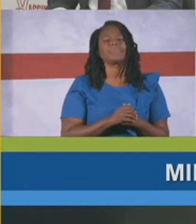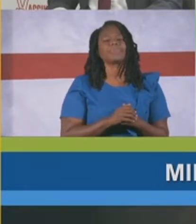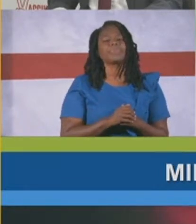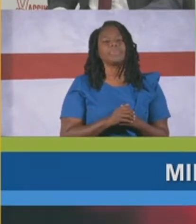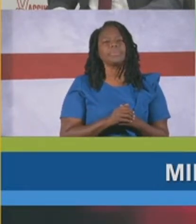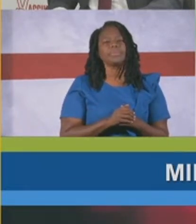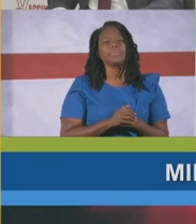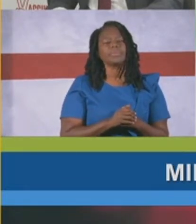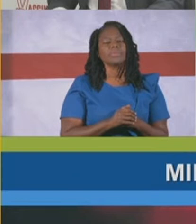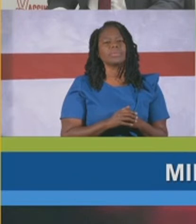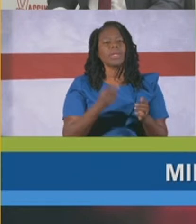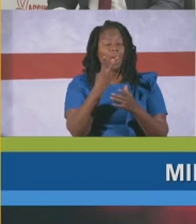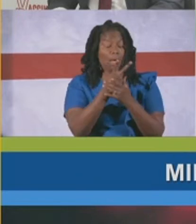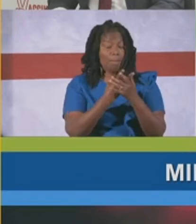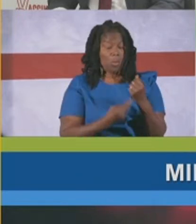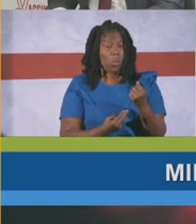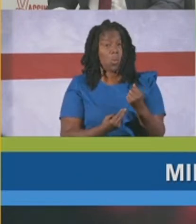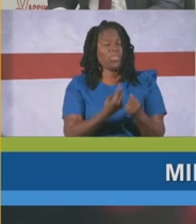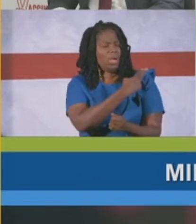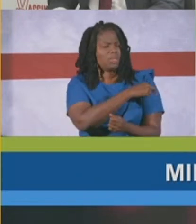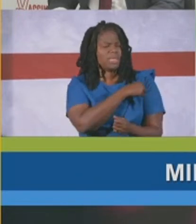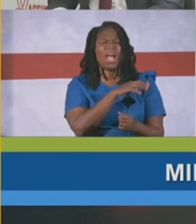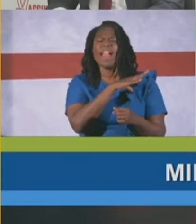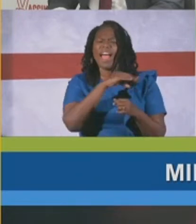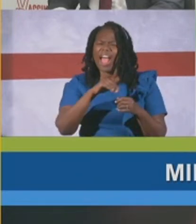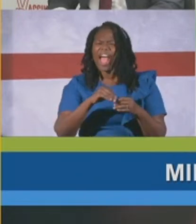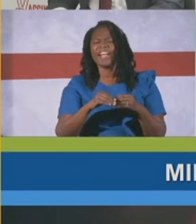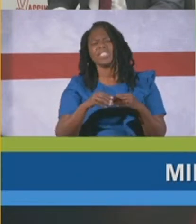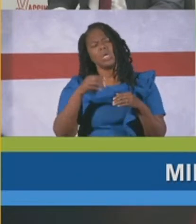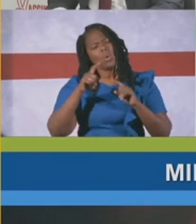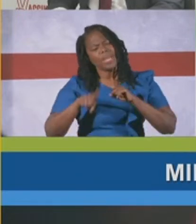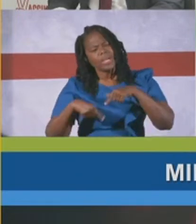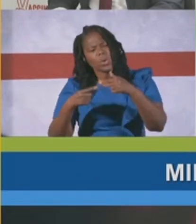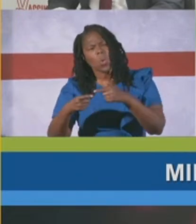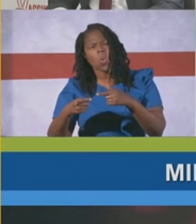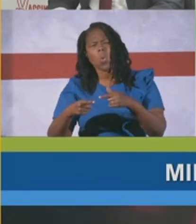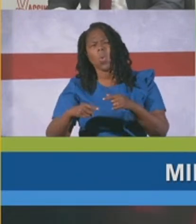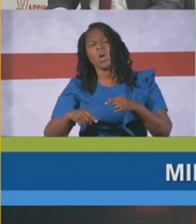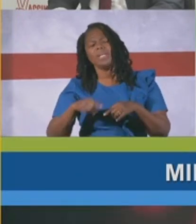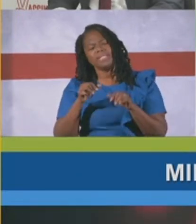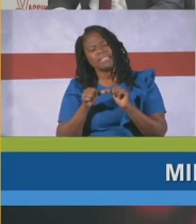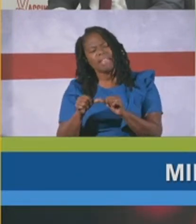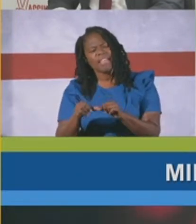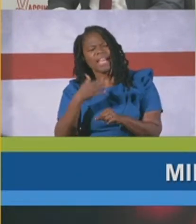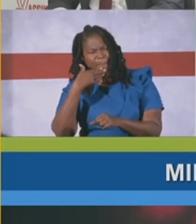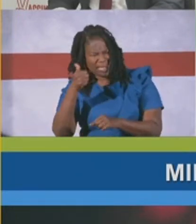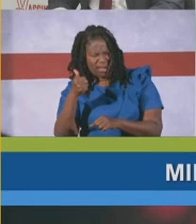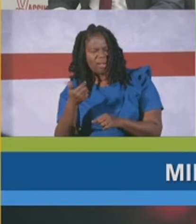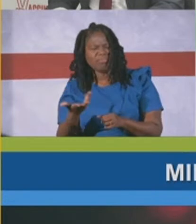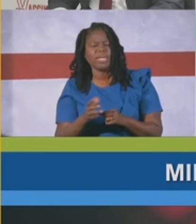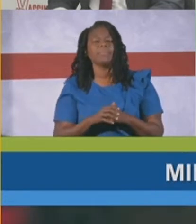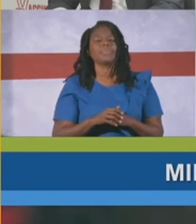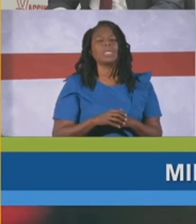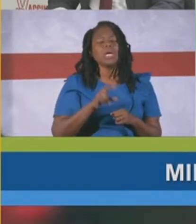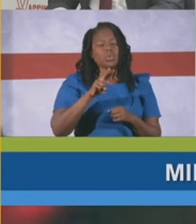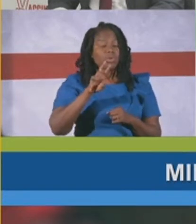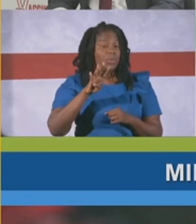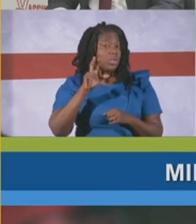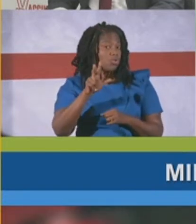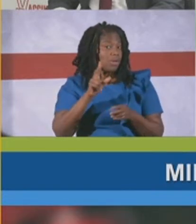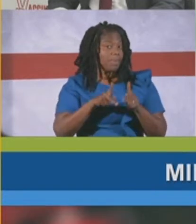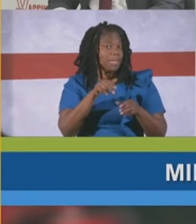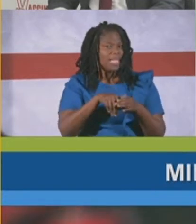is both hospital and step-down facilities. Just to break down a little further, the hospital, so 243 persons in